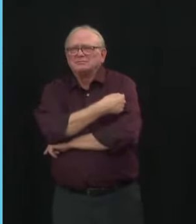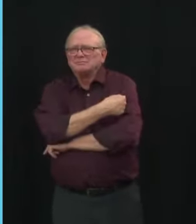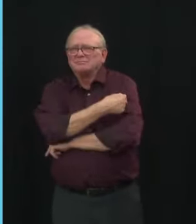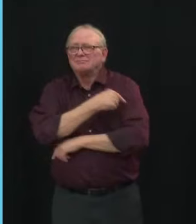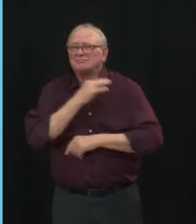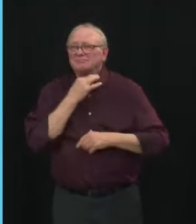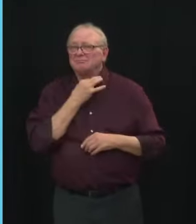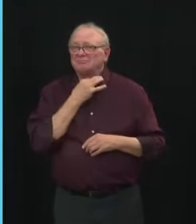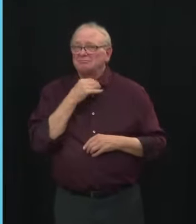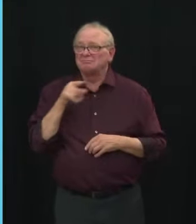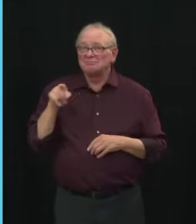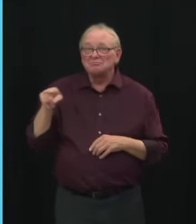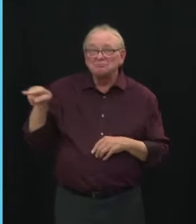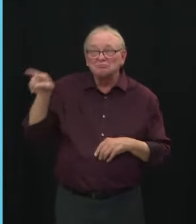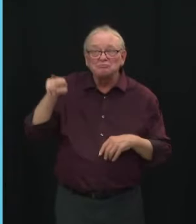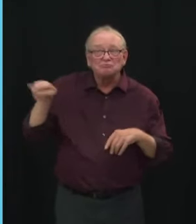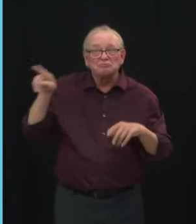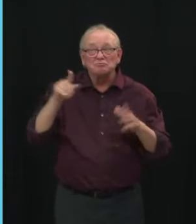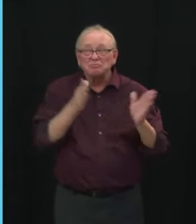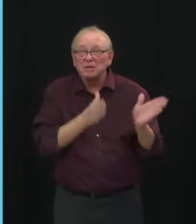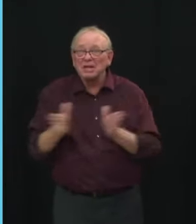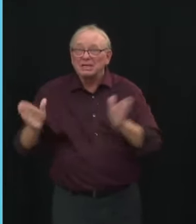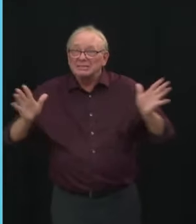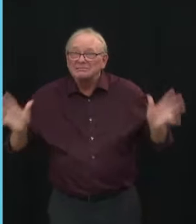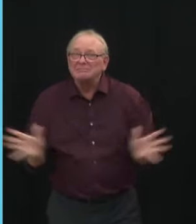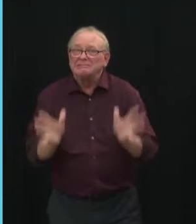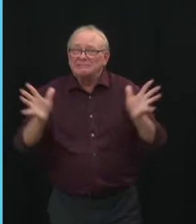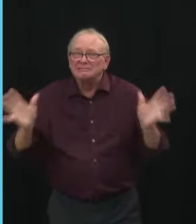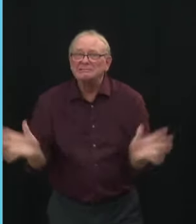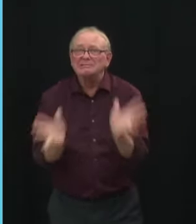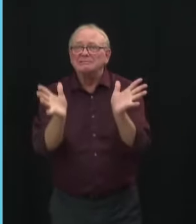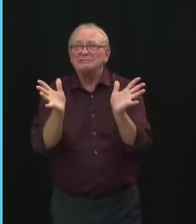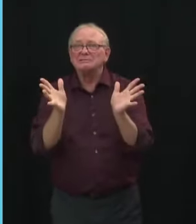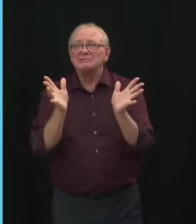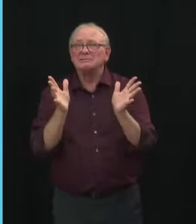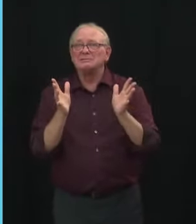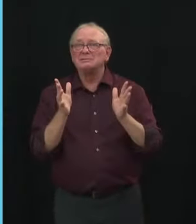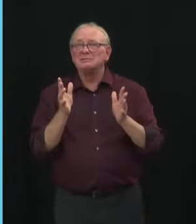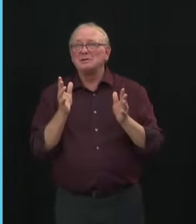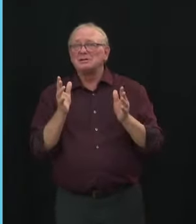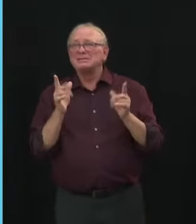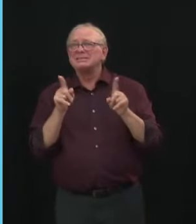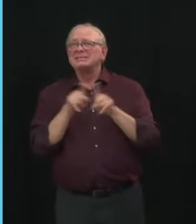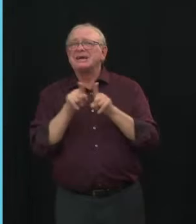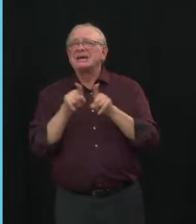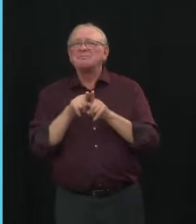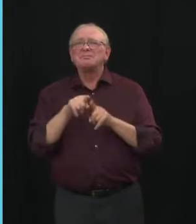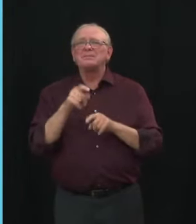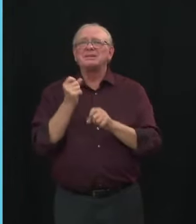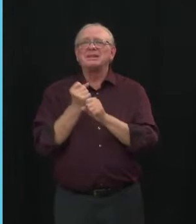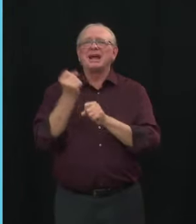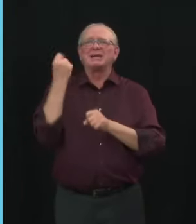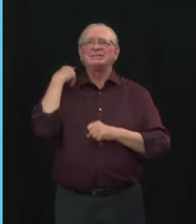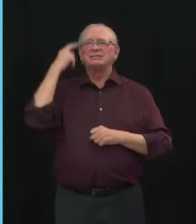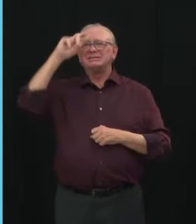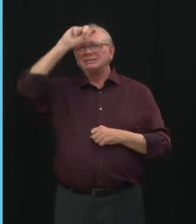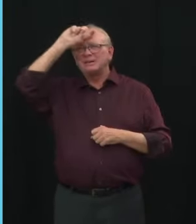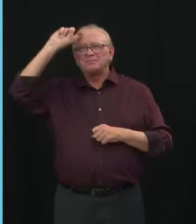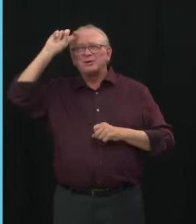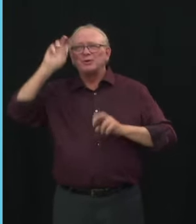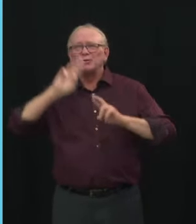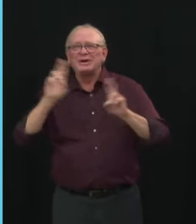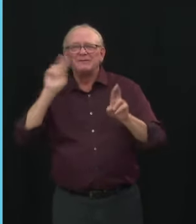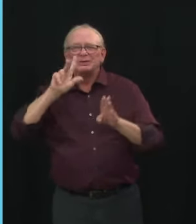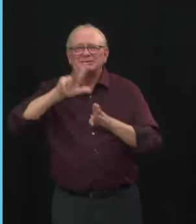dose like they did when we were talking about getting ready for the Stampede. So the short answer is